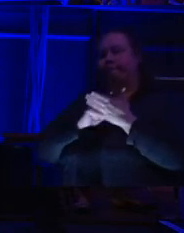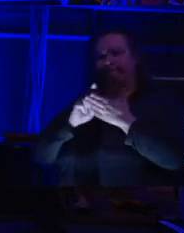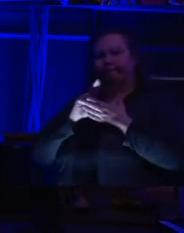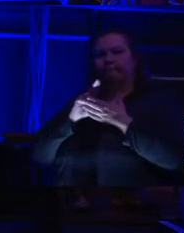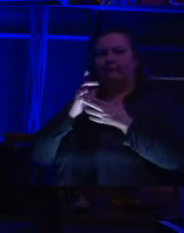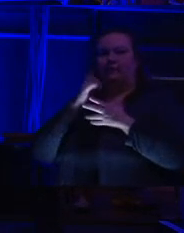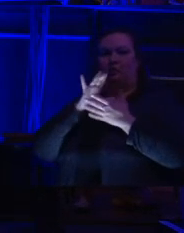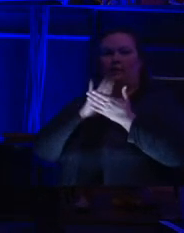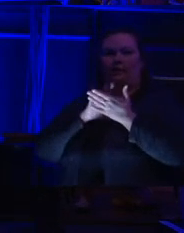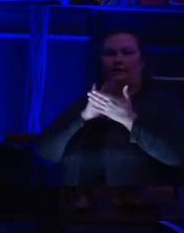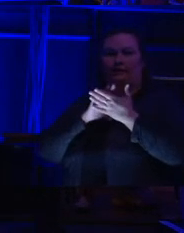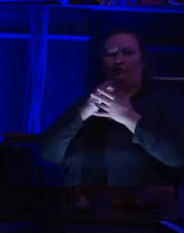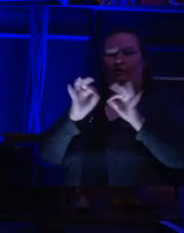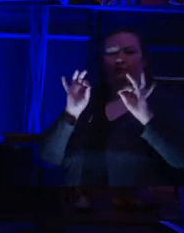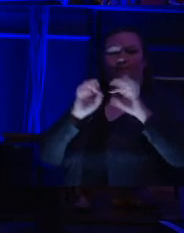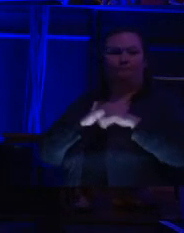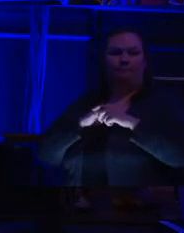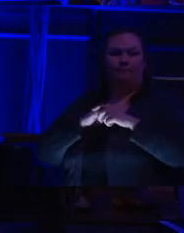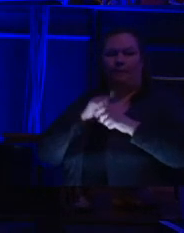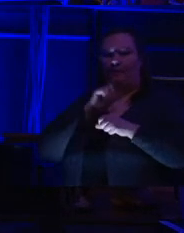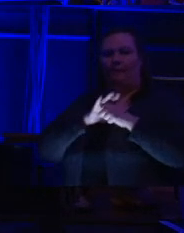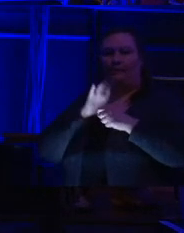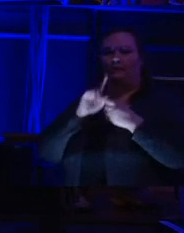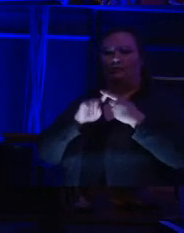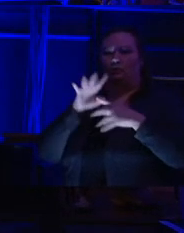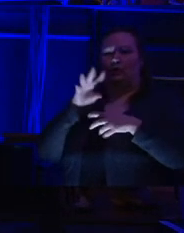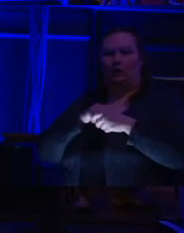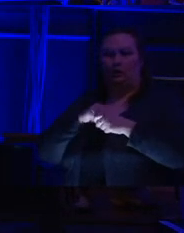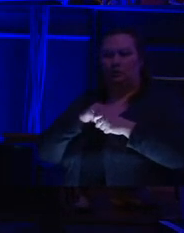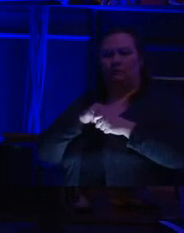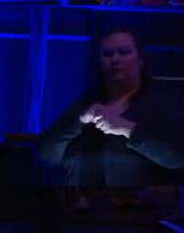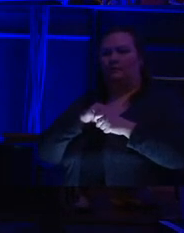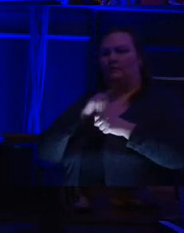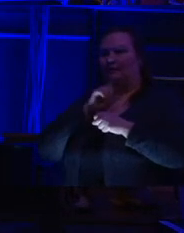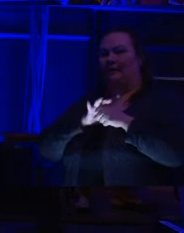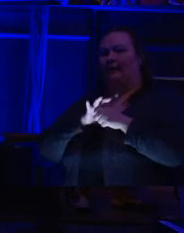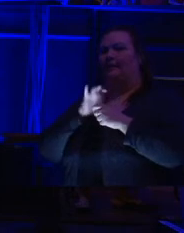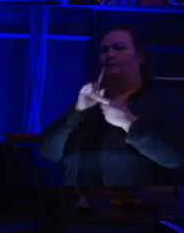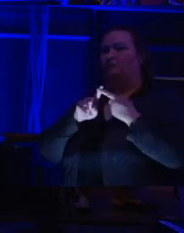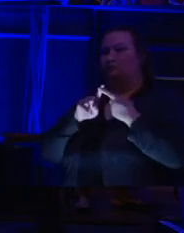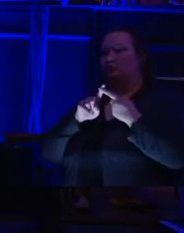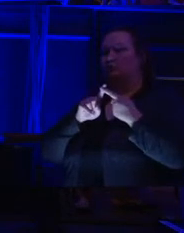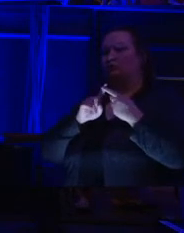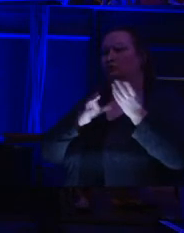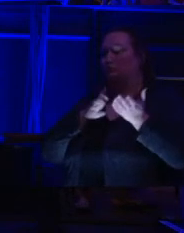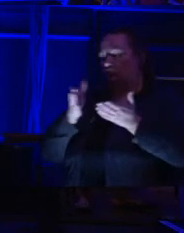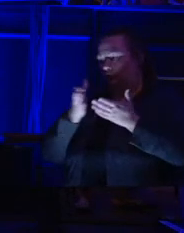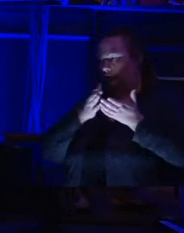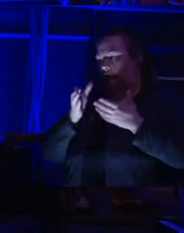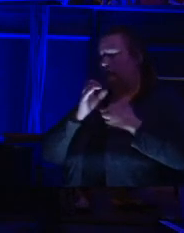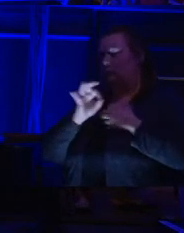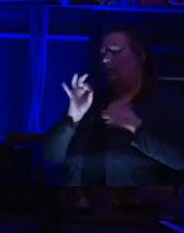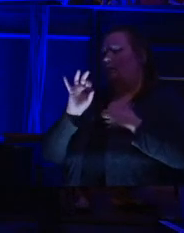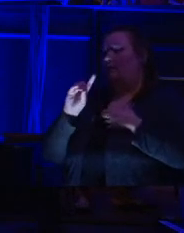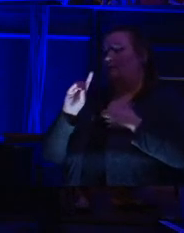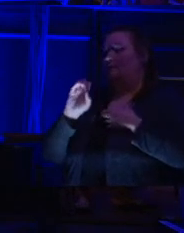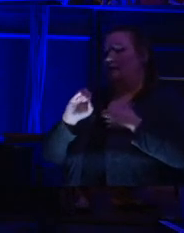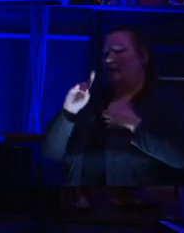for academic freedom, committed to inclusiveness and dedicated to the service of democracy.